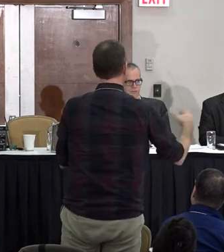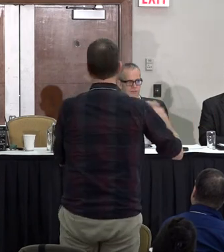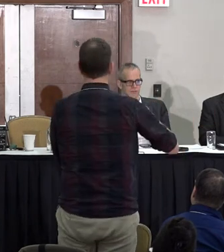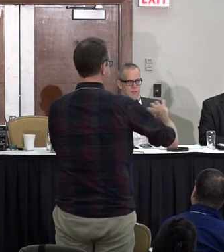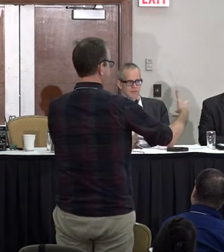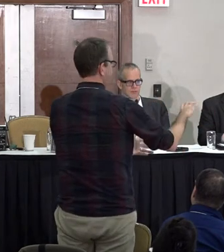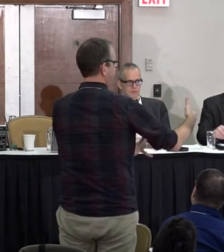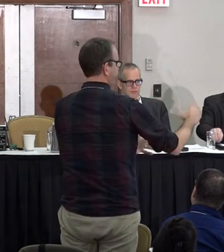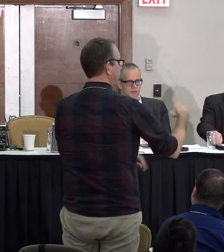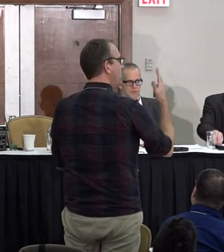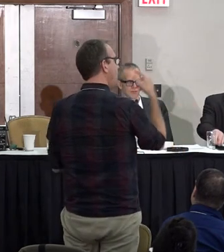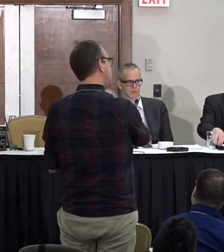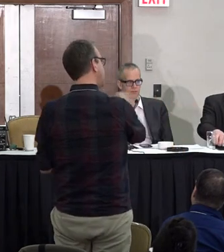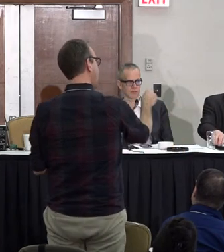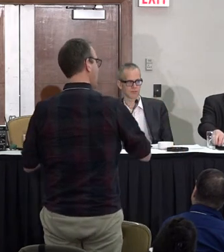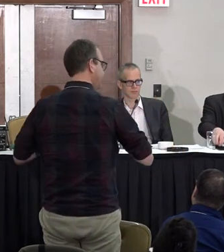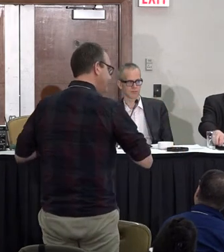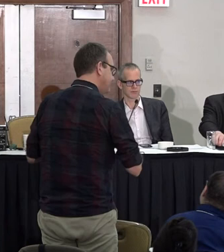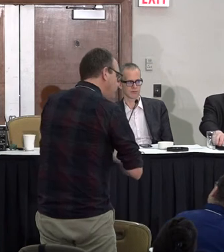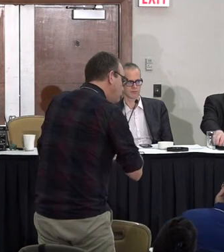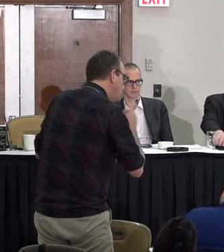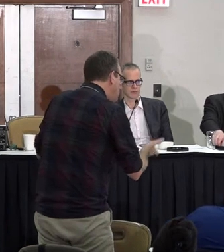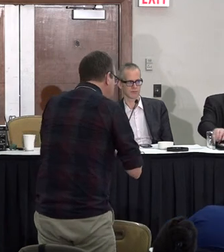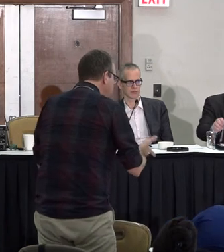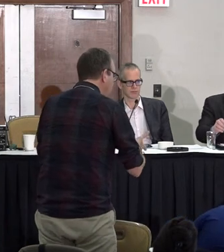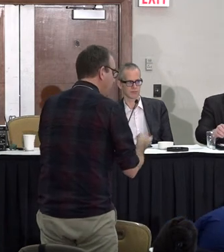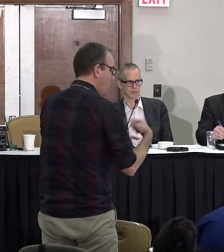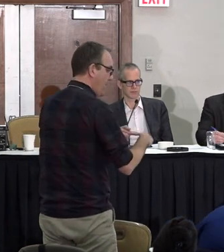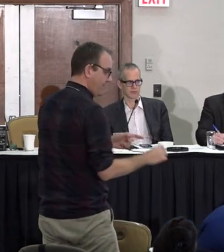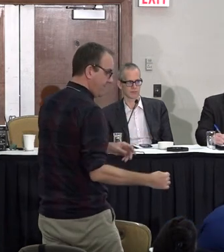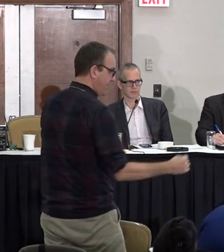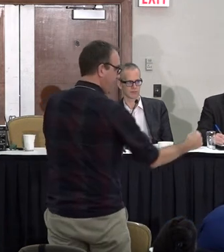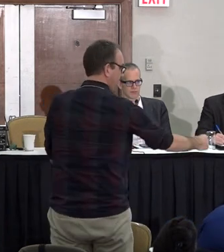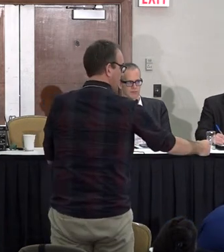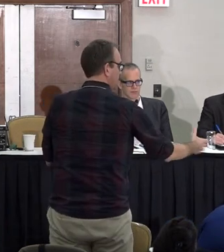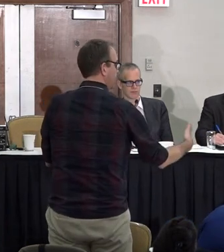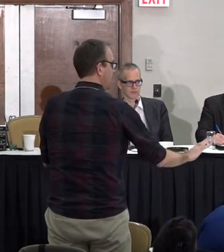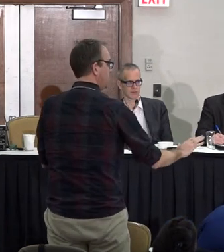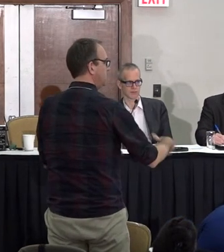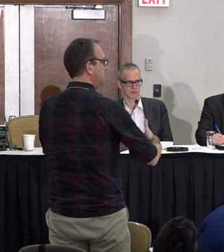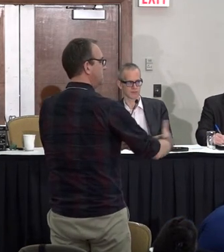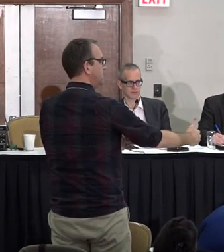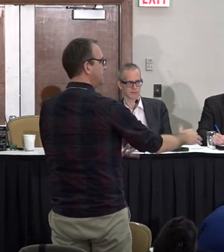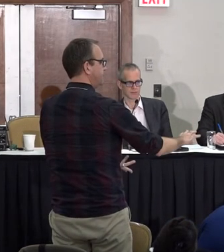transitioning clients with managers, that's, I feel, where a lot of the miscommunication can happen,